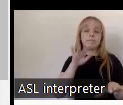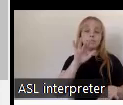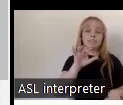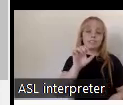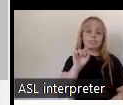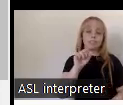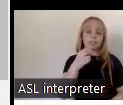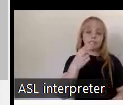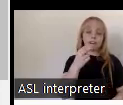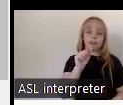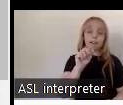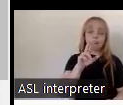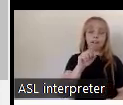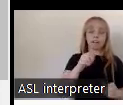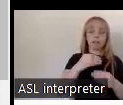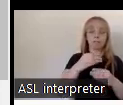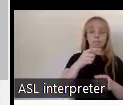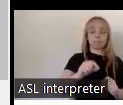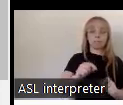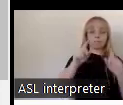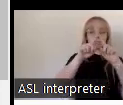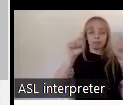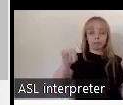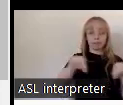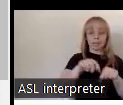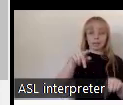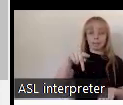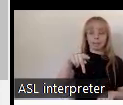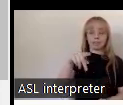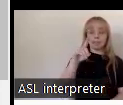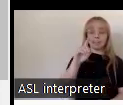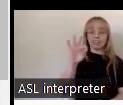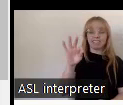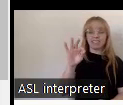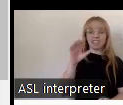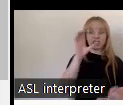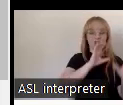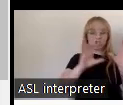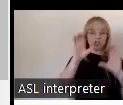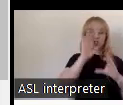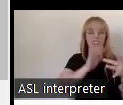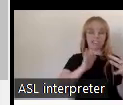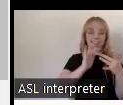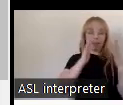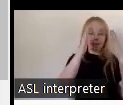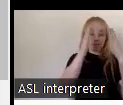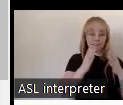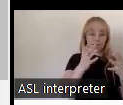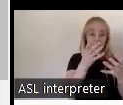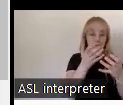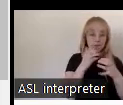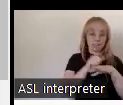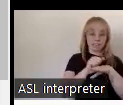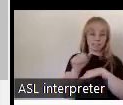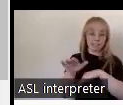it brings up the title, My Profile Work, as a PDF. I can search for the contact person I want to share it with. I